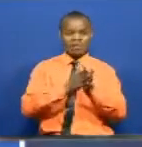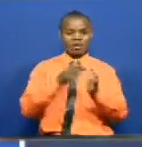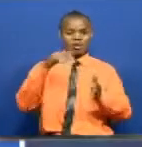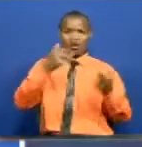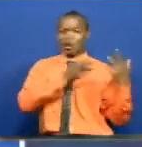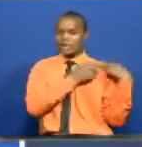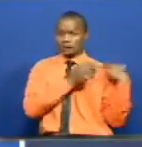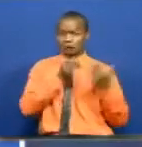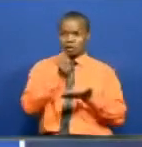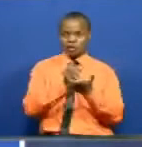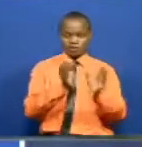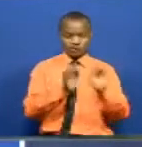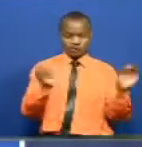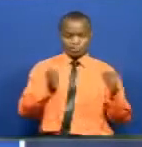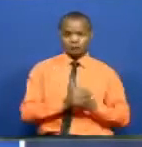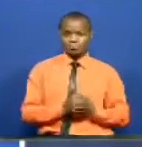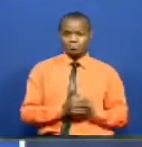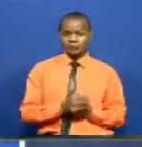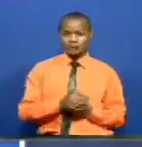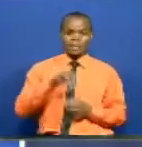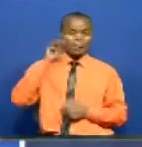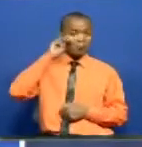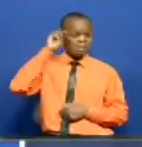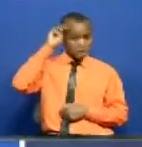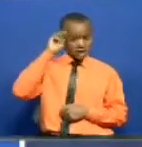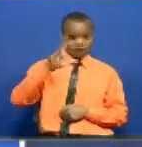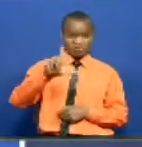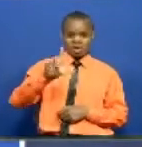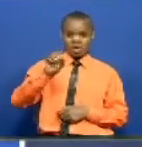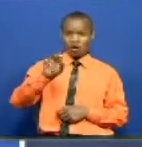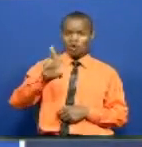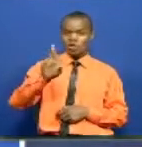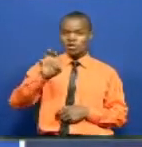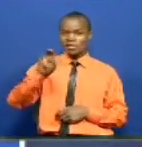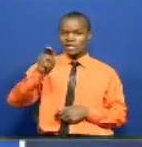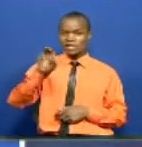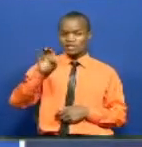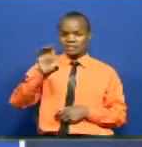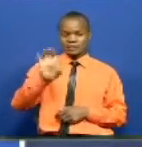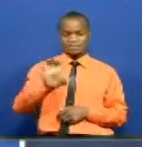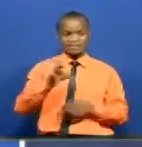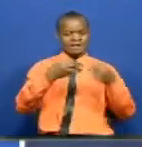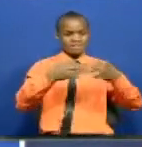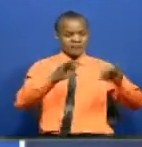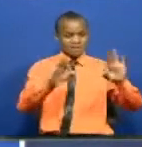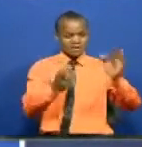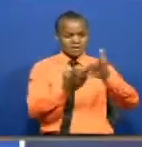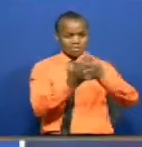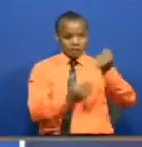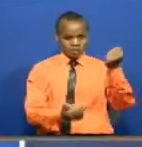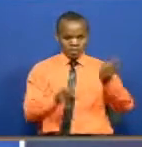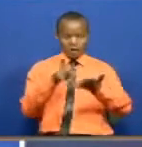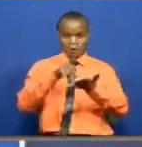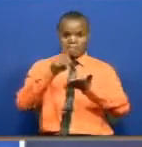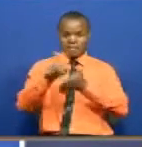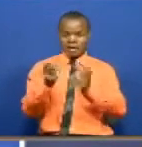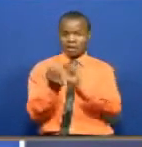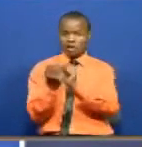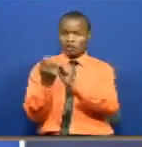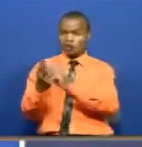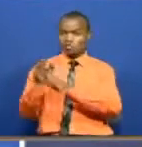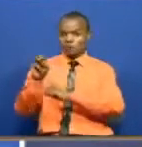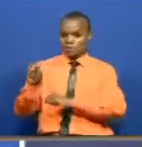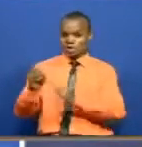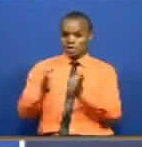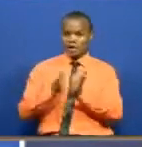office. Chief Magistrate Lawrence Mugambi released the duo on a cash bail of 12 million shillings, an alternative bond of 30